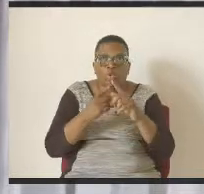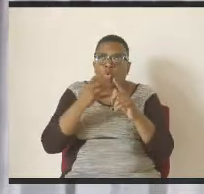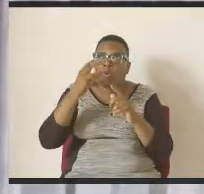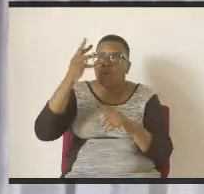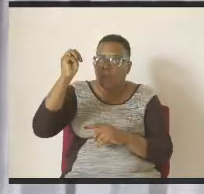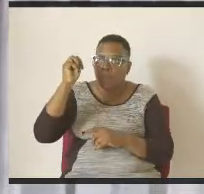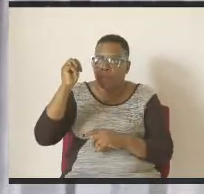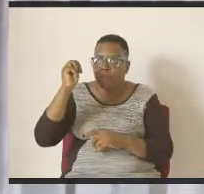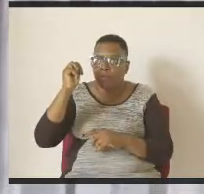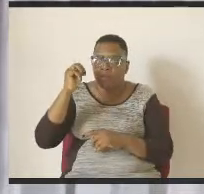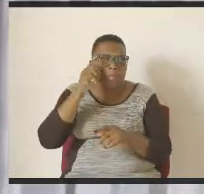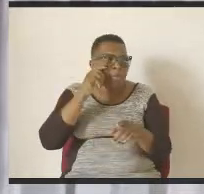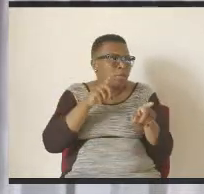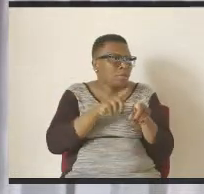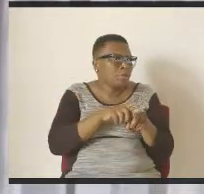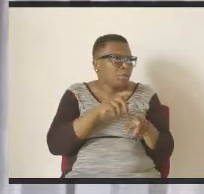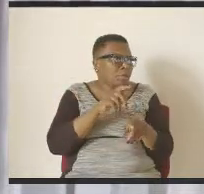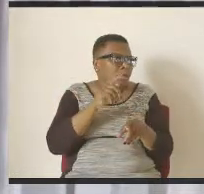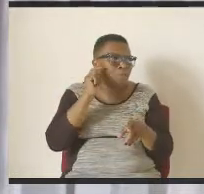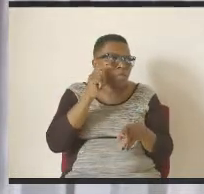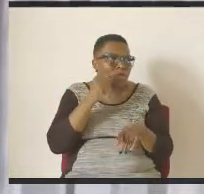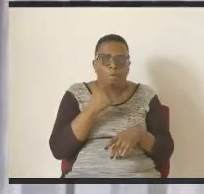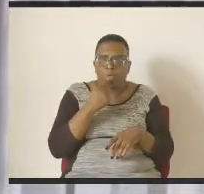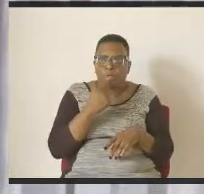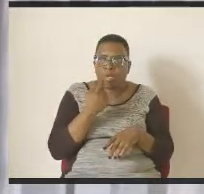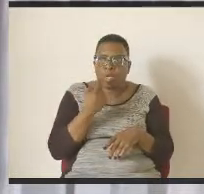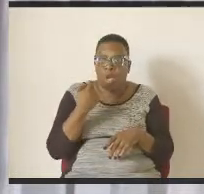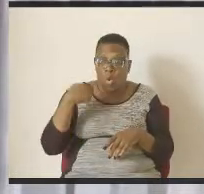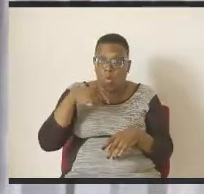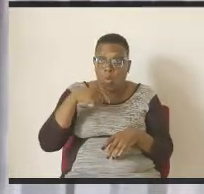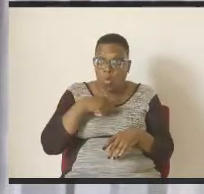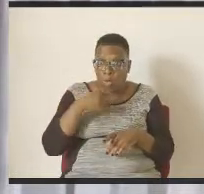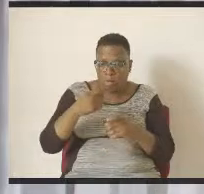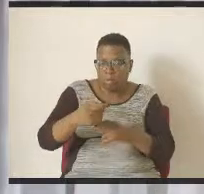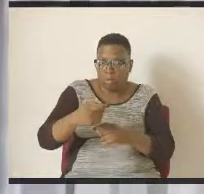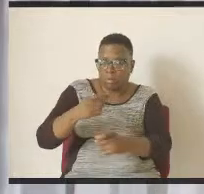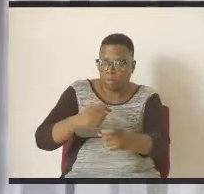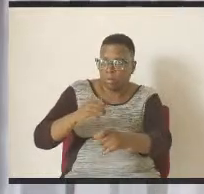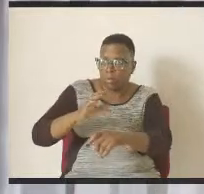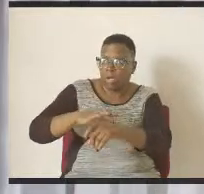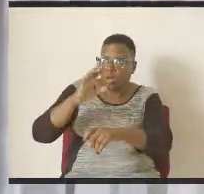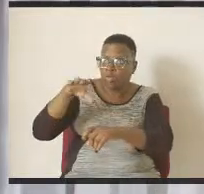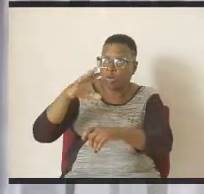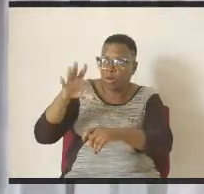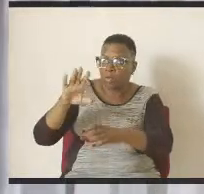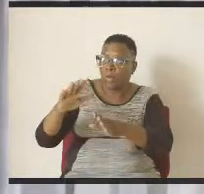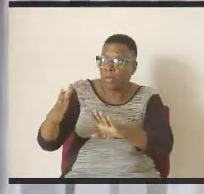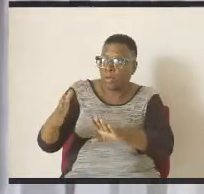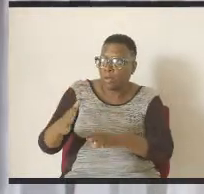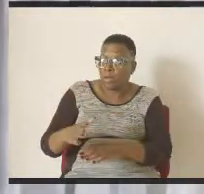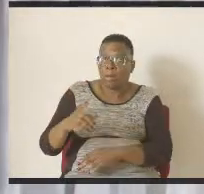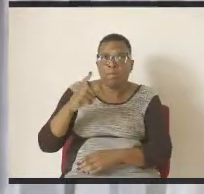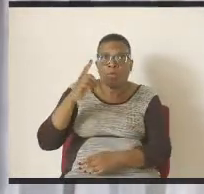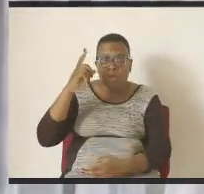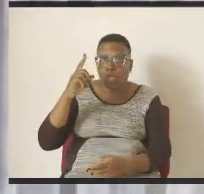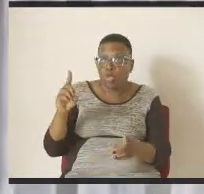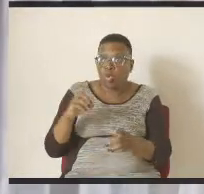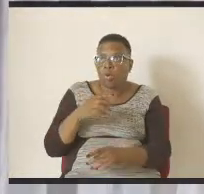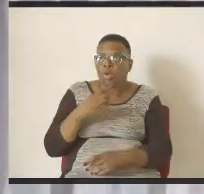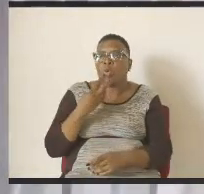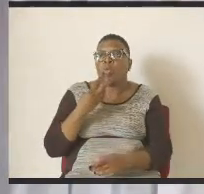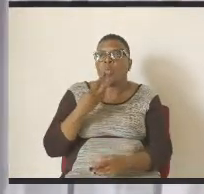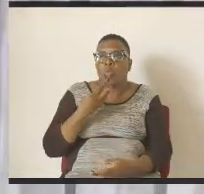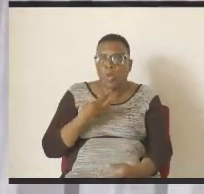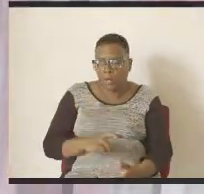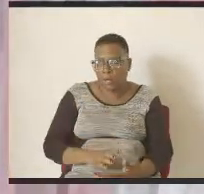Sister Warren said, we deserve to be on that cross. But he did it willingly when they